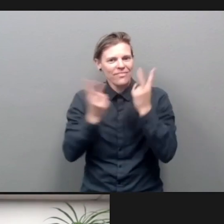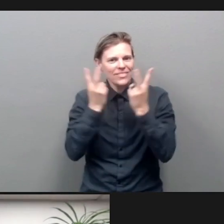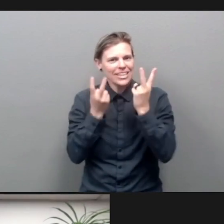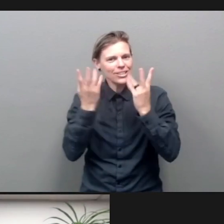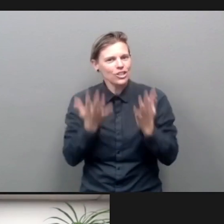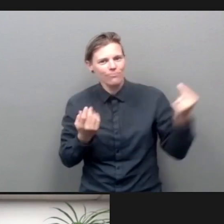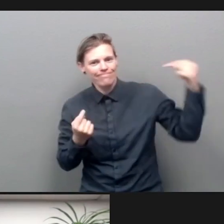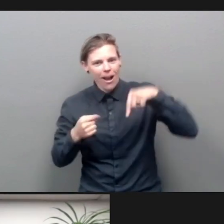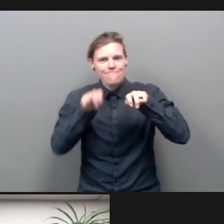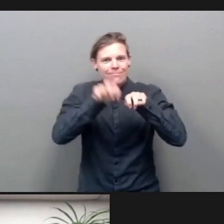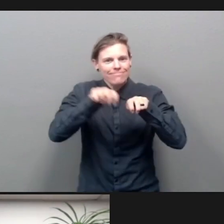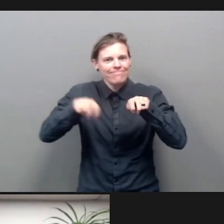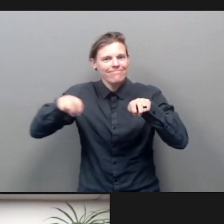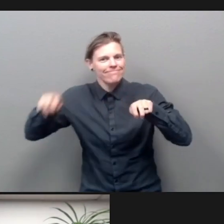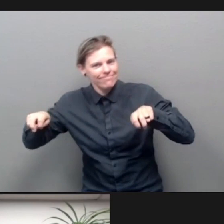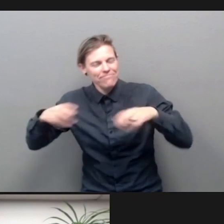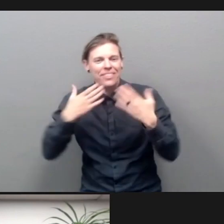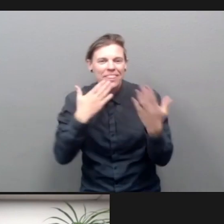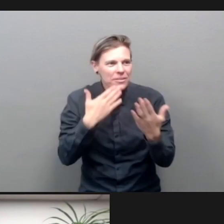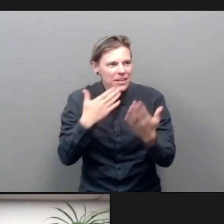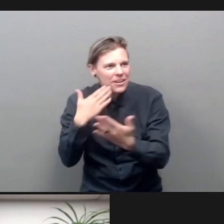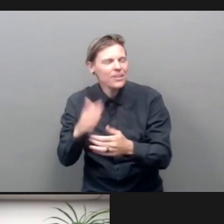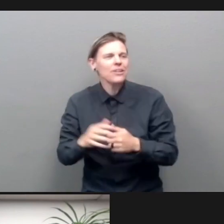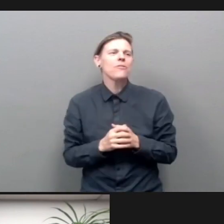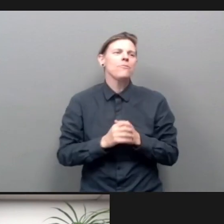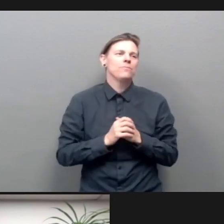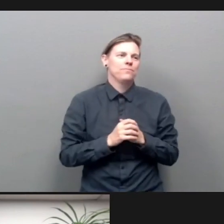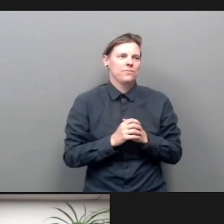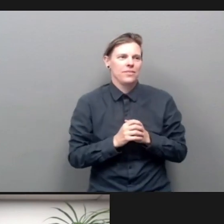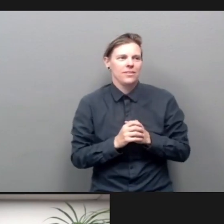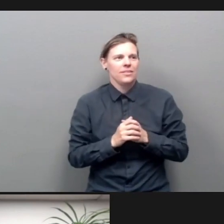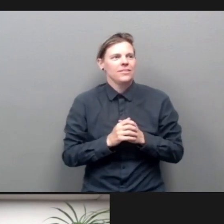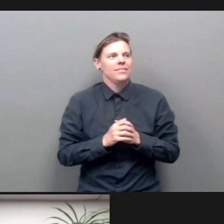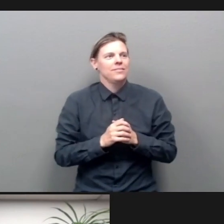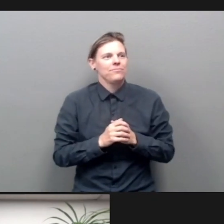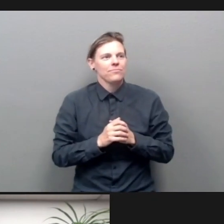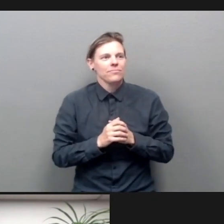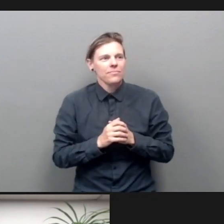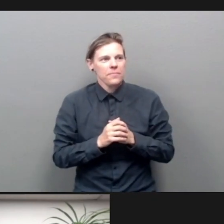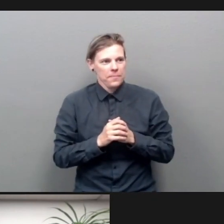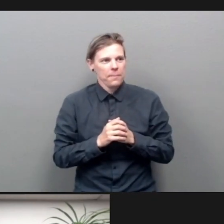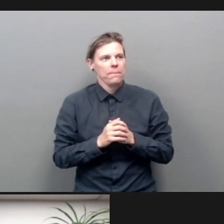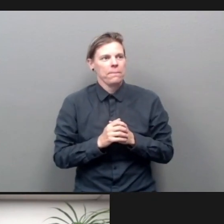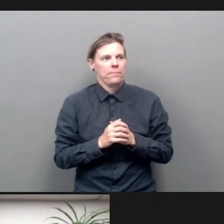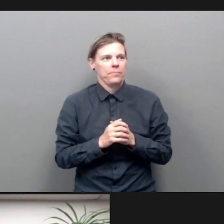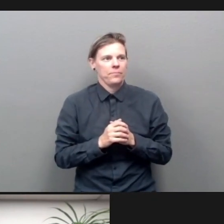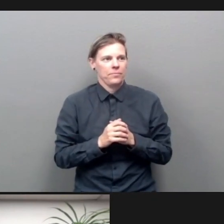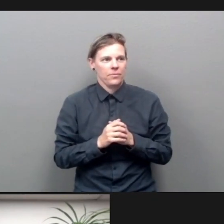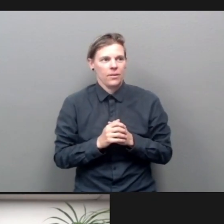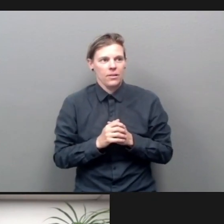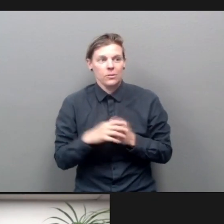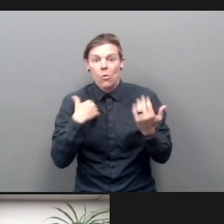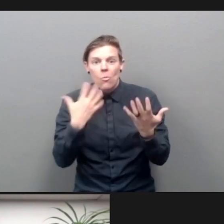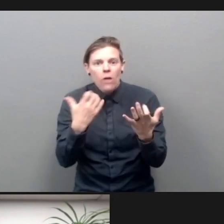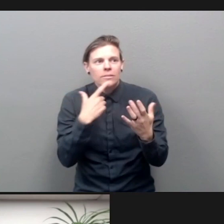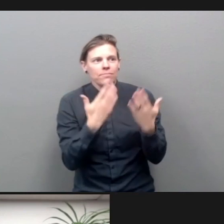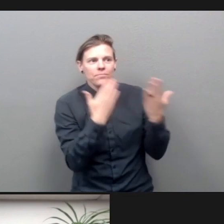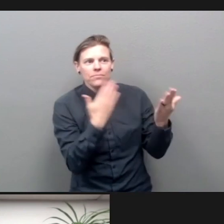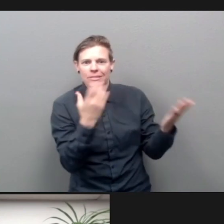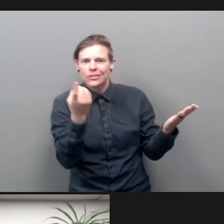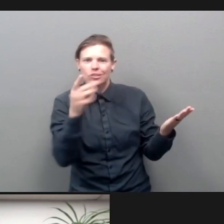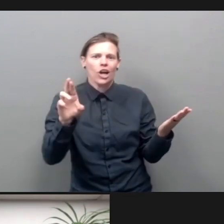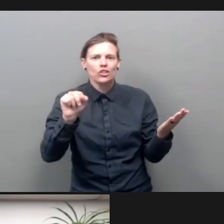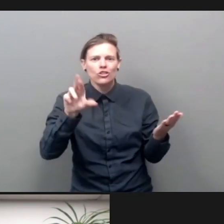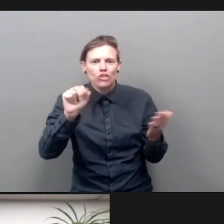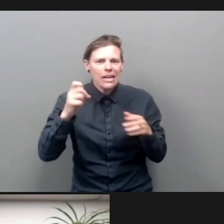a good place for me to thank both Dr. Grace for his leadership, Matt,